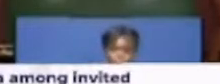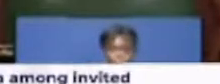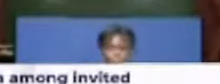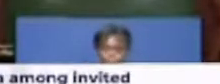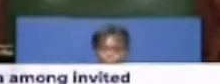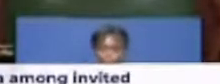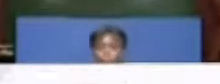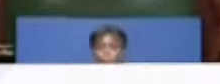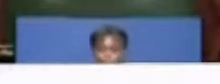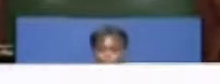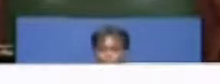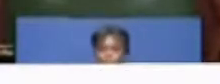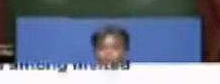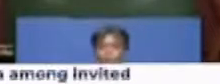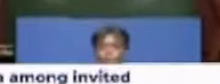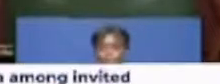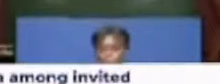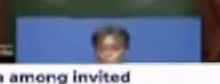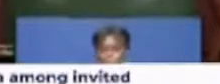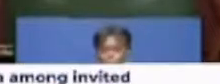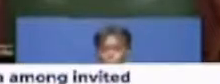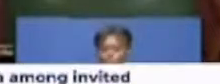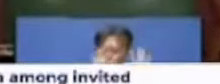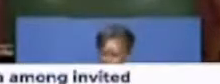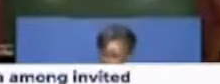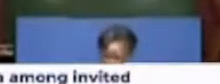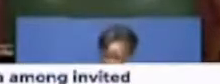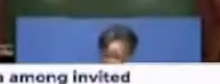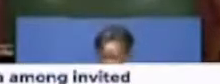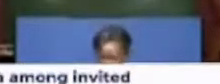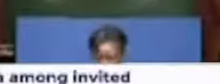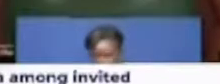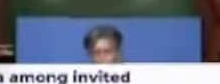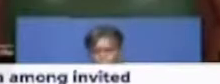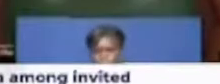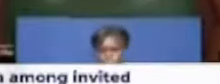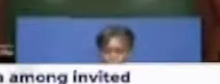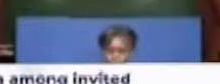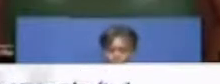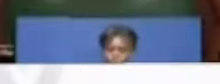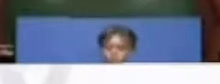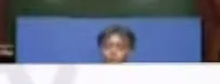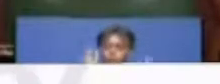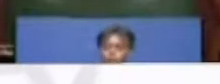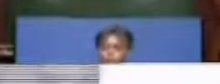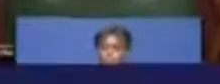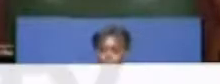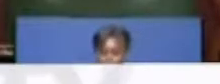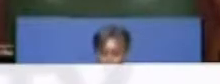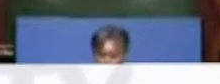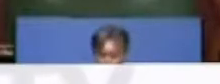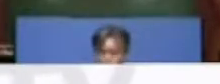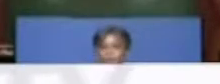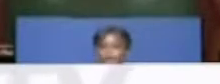due to the poor performance of the short rains in 2020 and the long rains this year, parts of our country have suffered severe